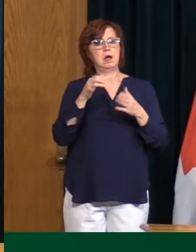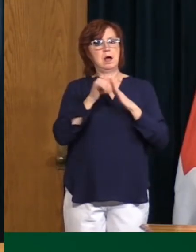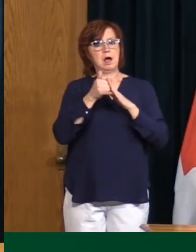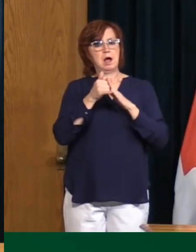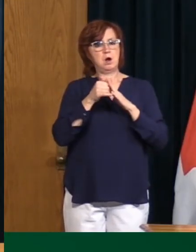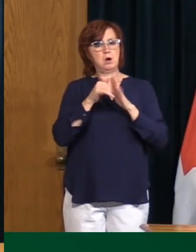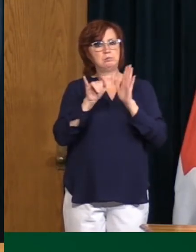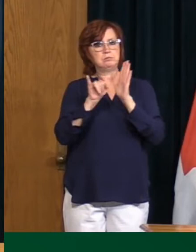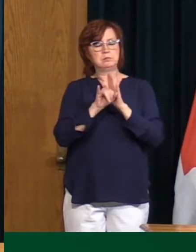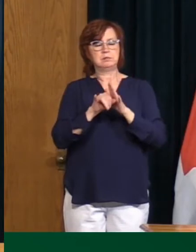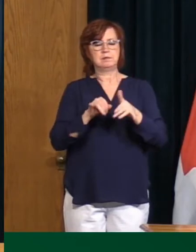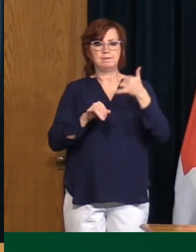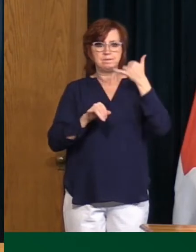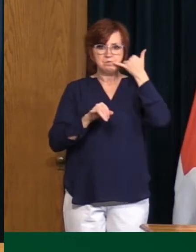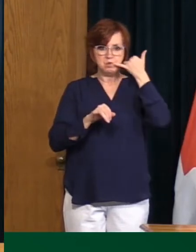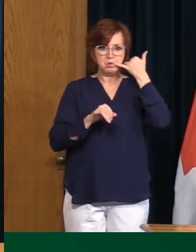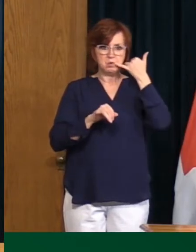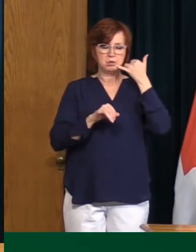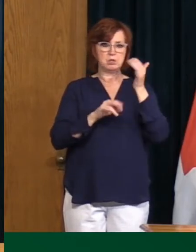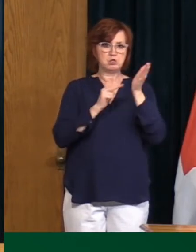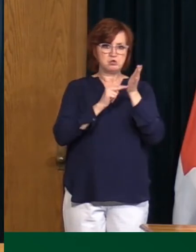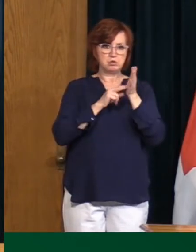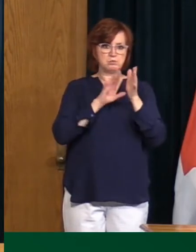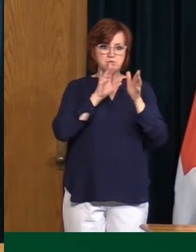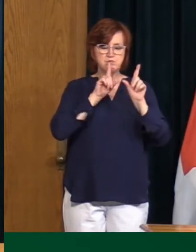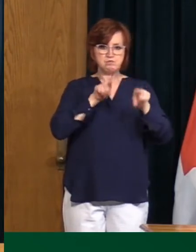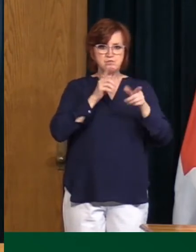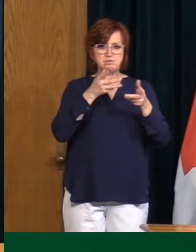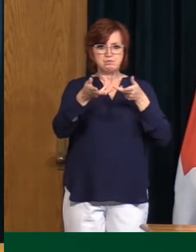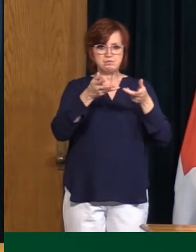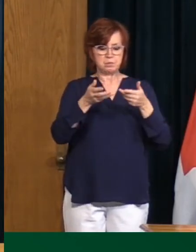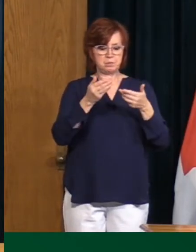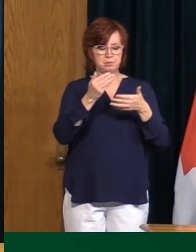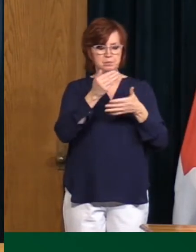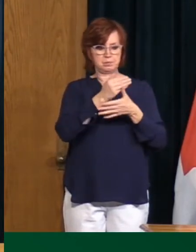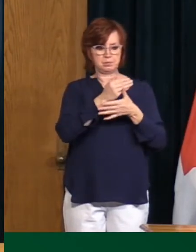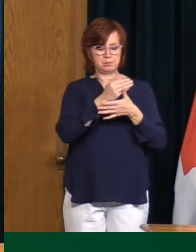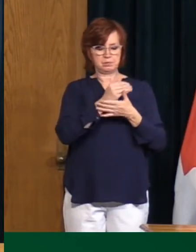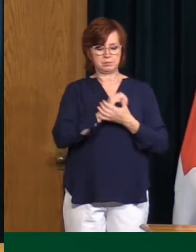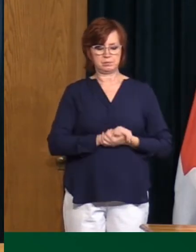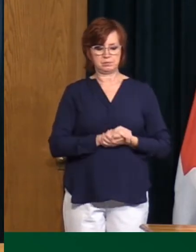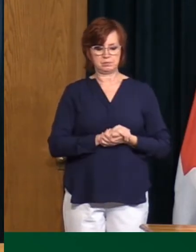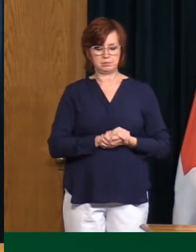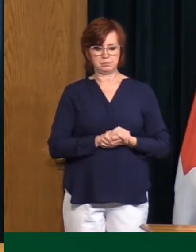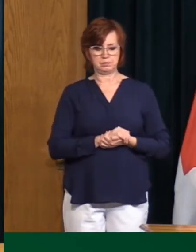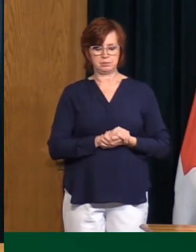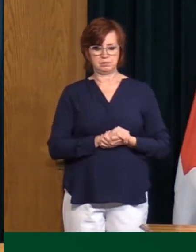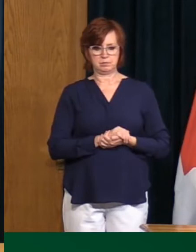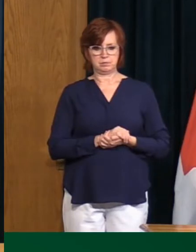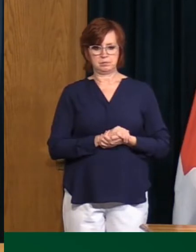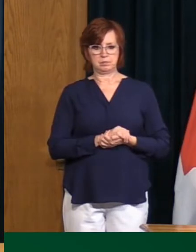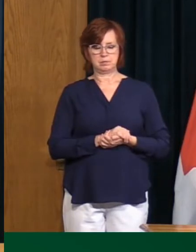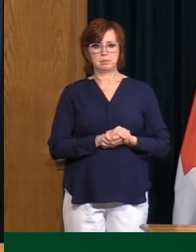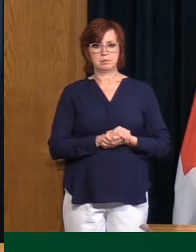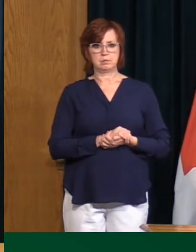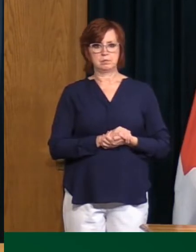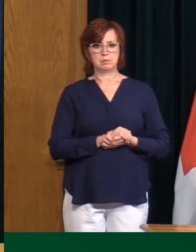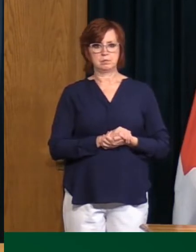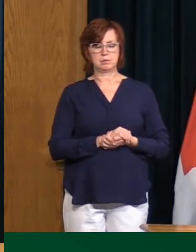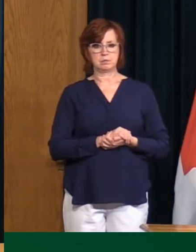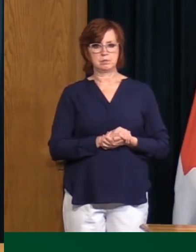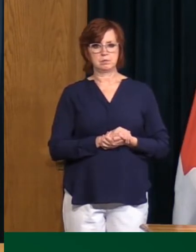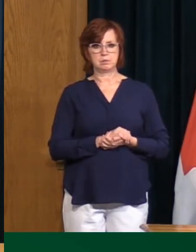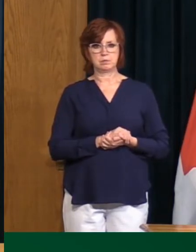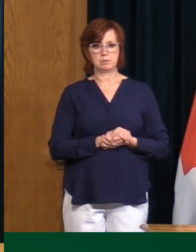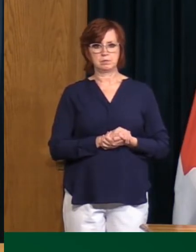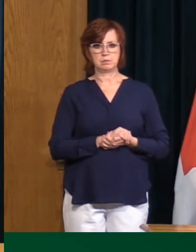at Healthline will be happy to answer them for them. But part of the opening up the testing capacity